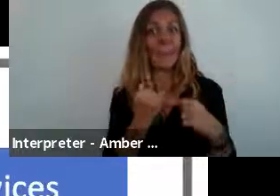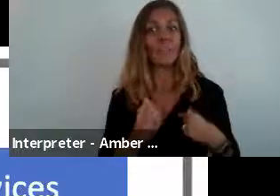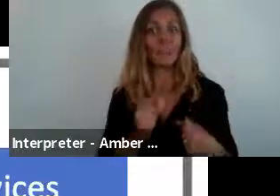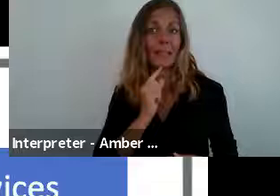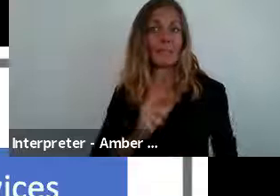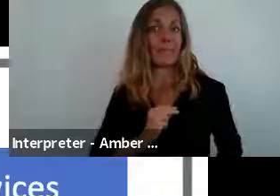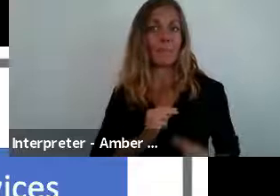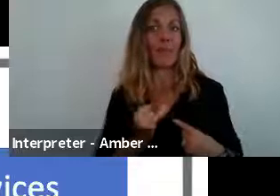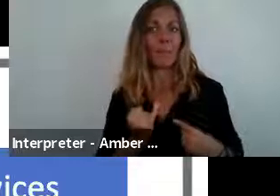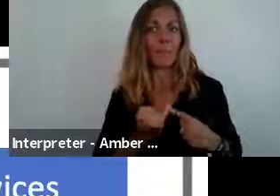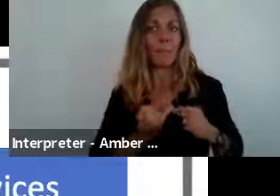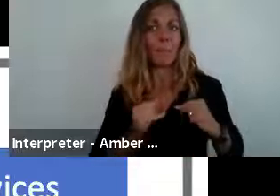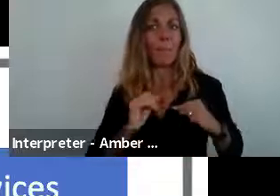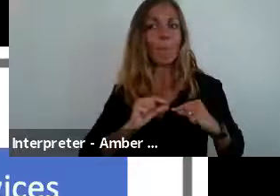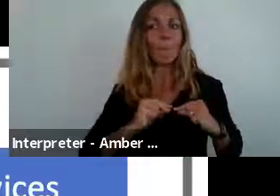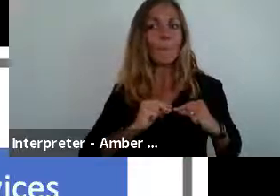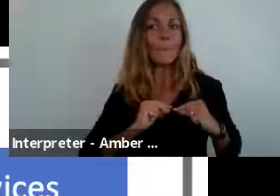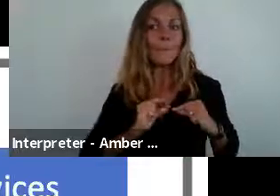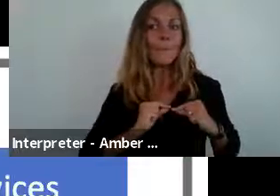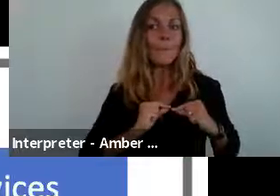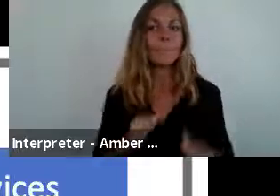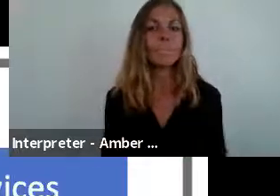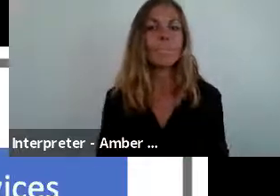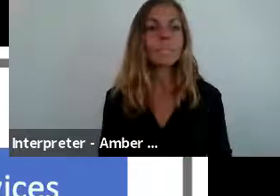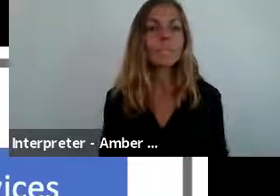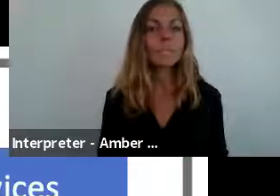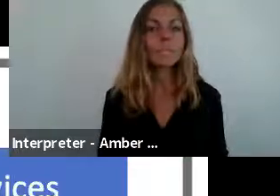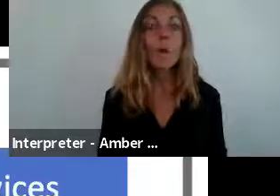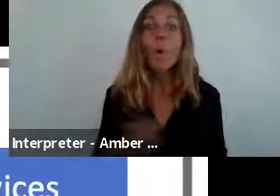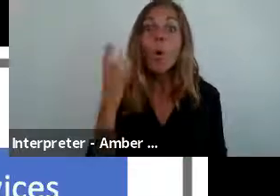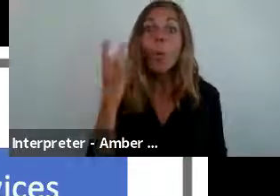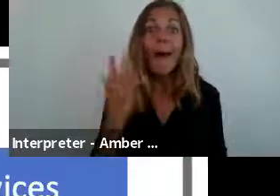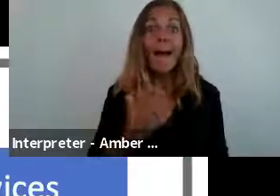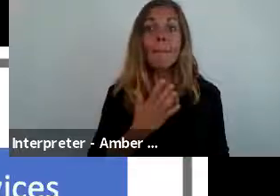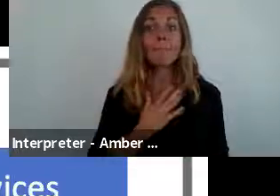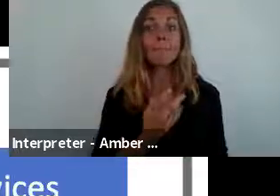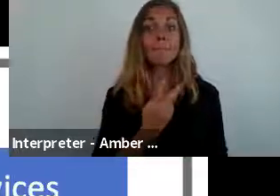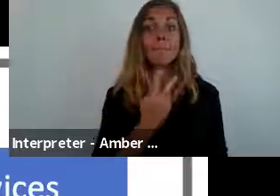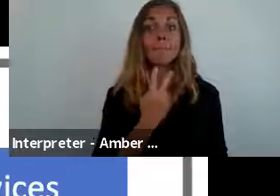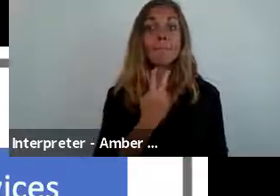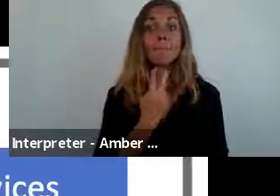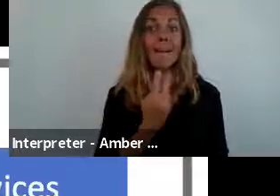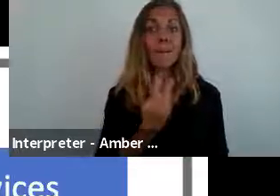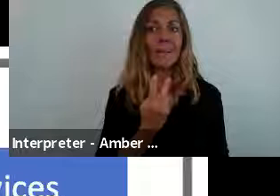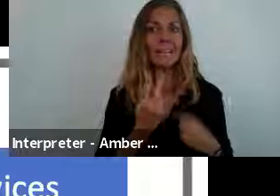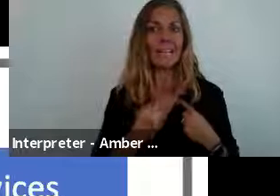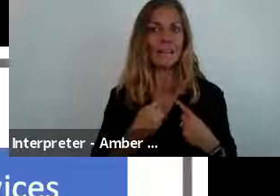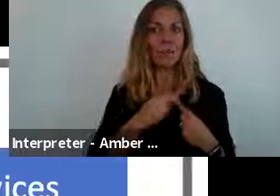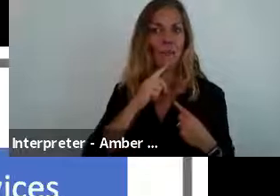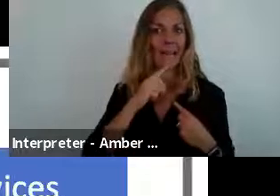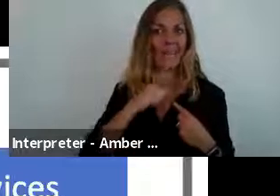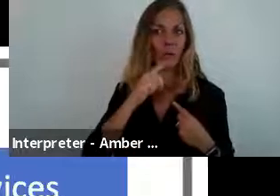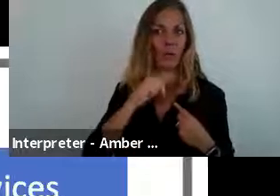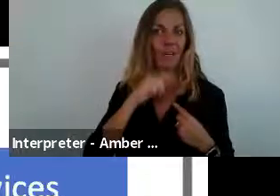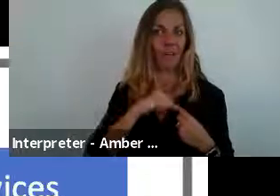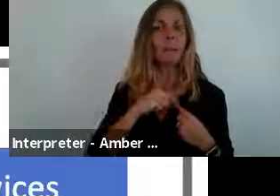shirt. And that's because my voice is only a few inches away from the microphone, so